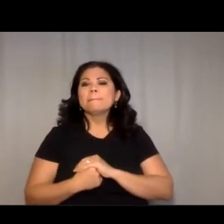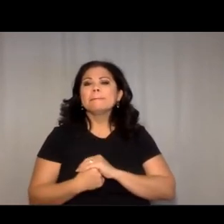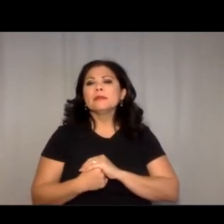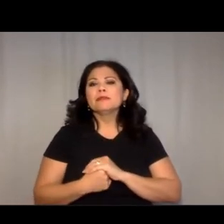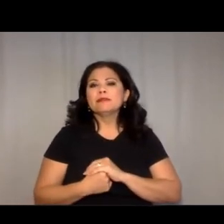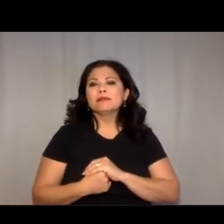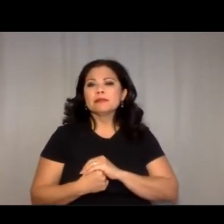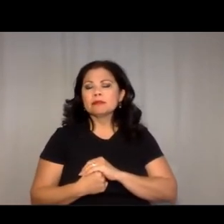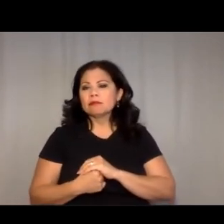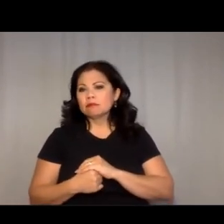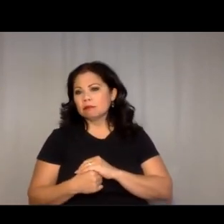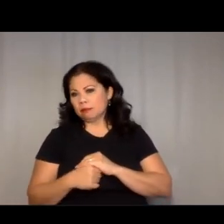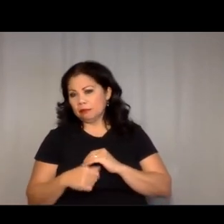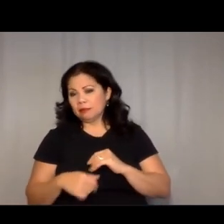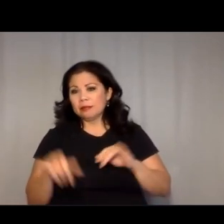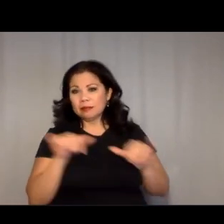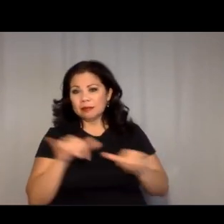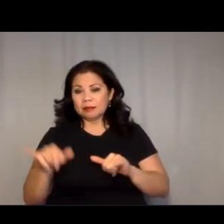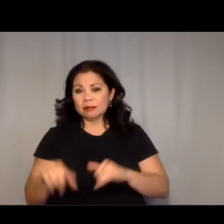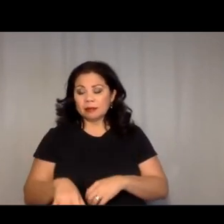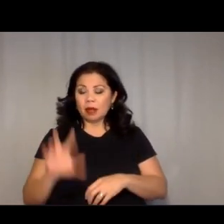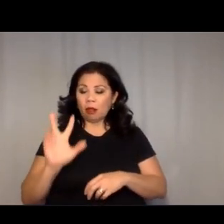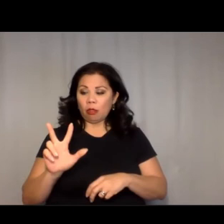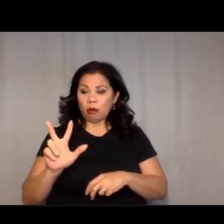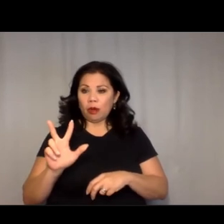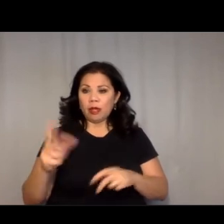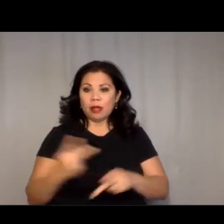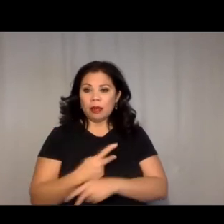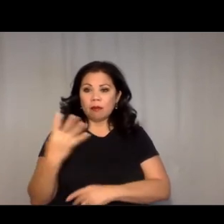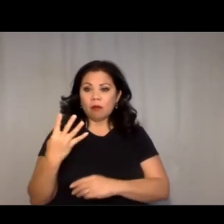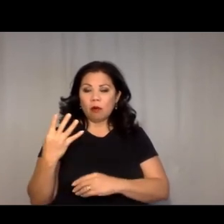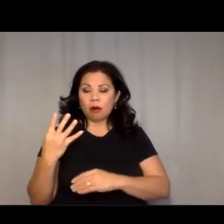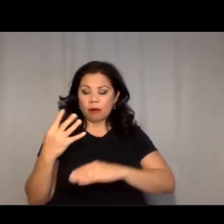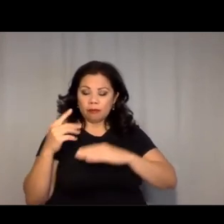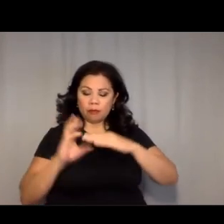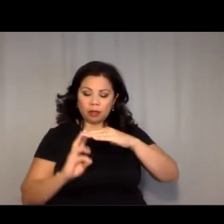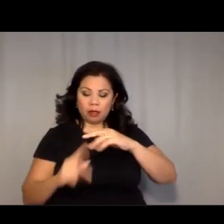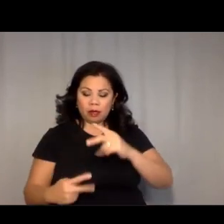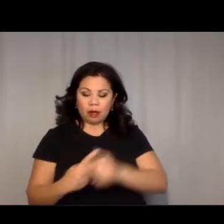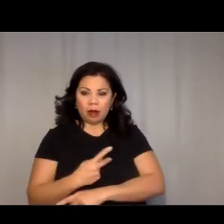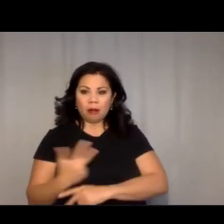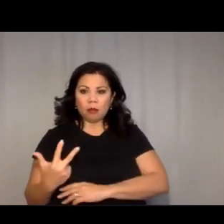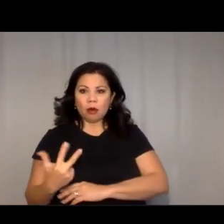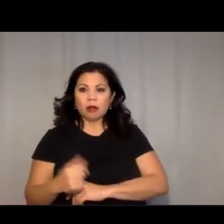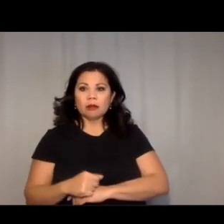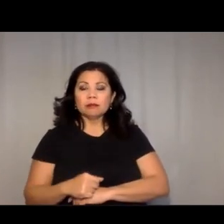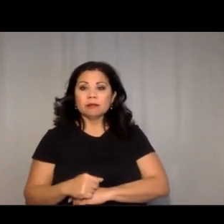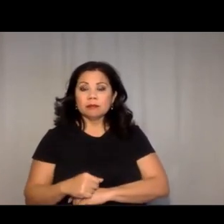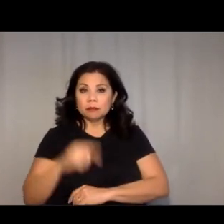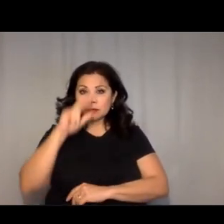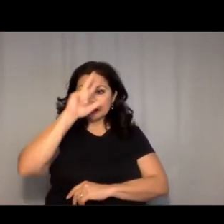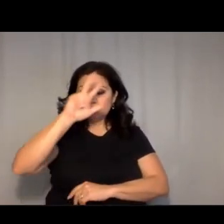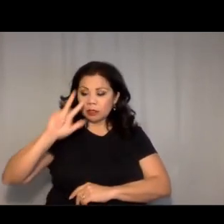Well, if I look at this, this is the same thing as saying 3 times 4 over 6 times 3. Look, those